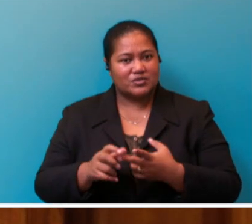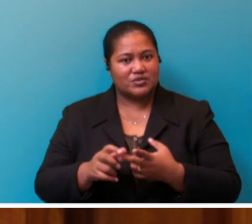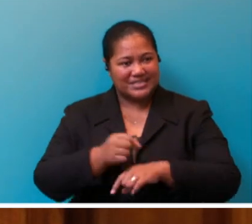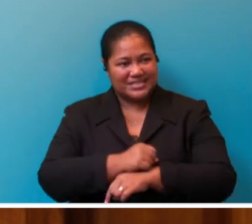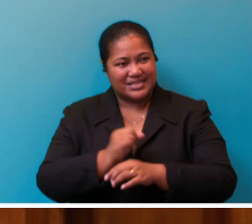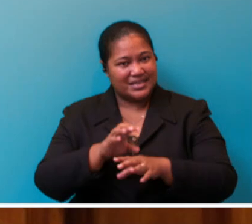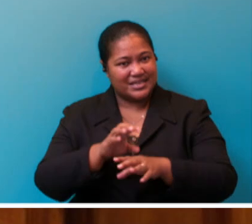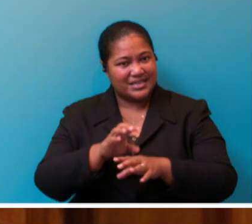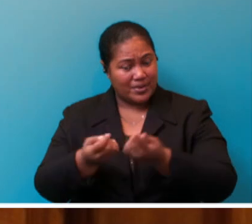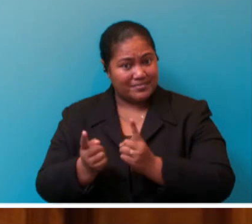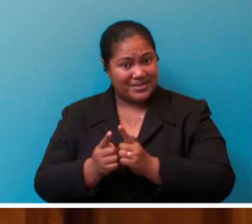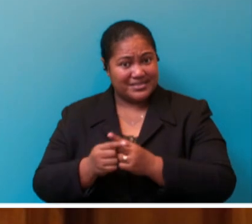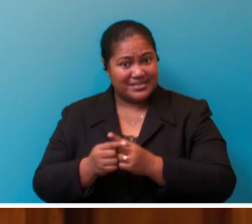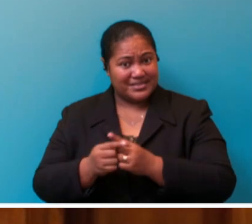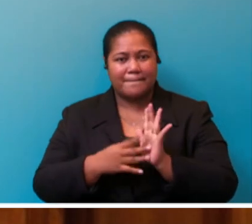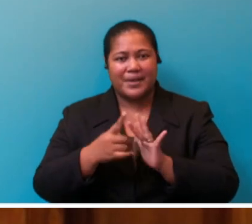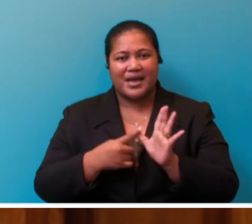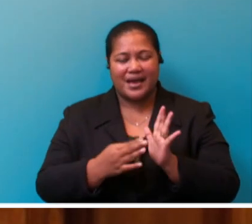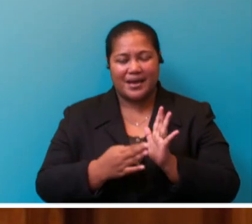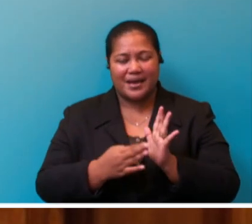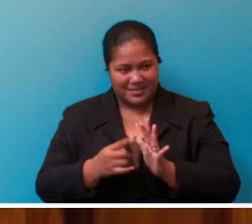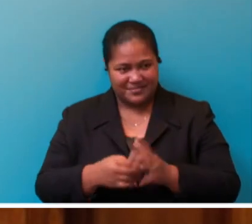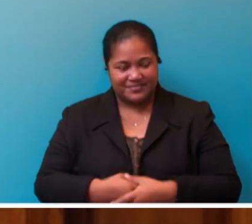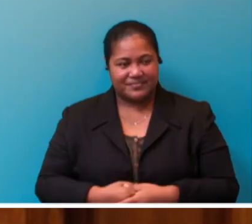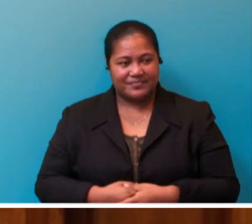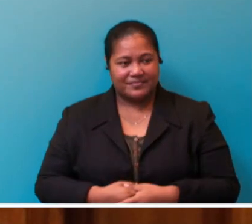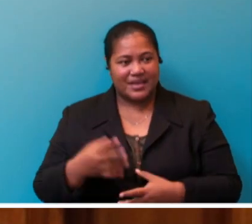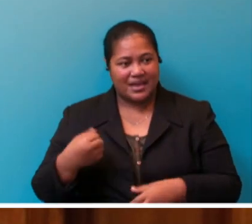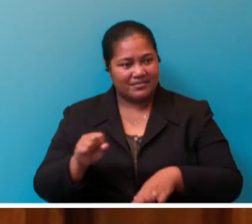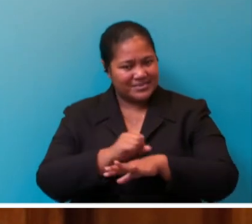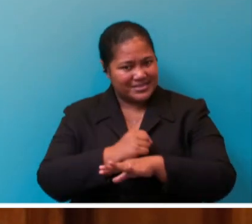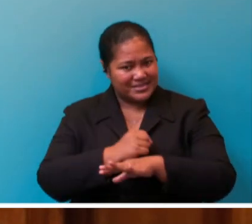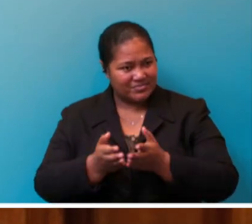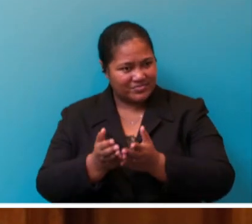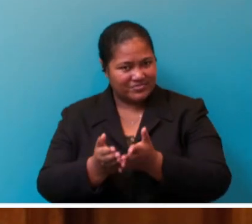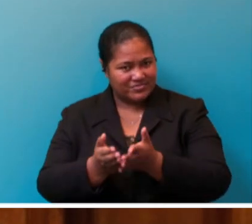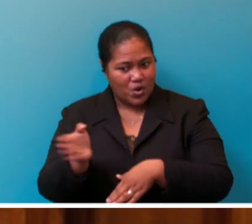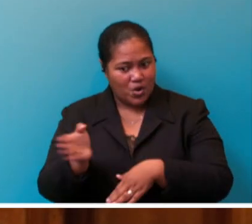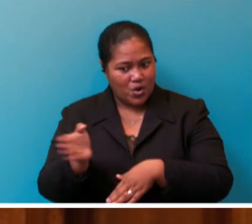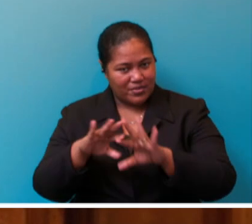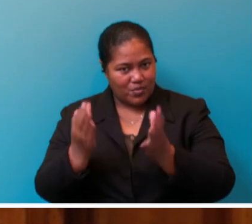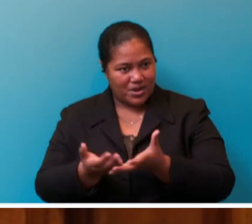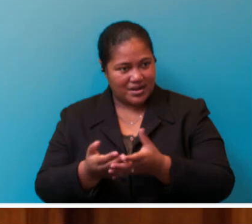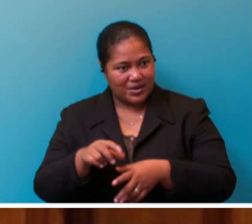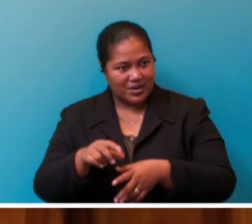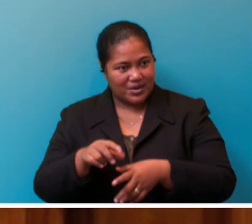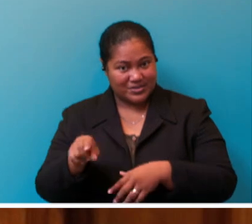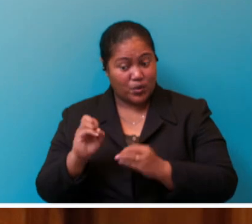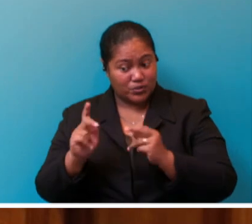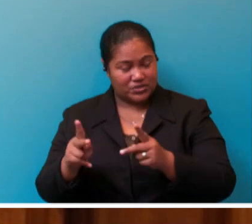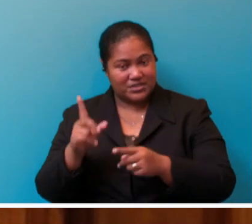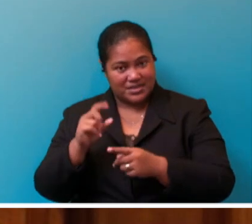Miami. With over 600 exhibitors and a sea of cruise professionals from around the world, we use this as an